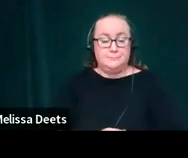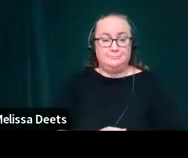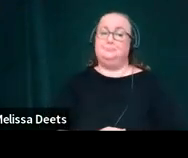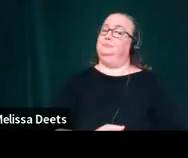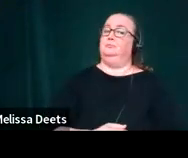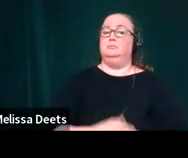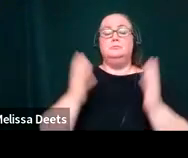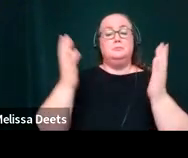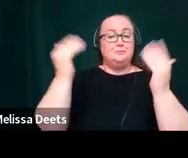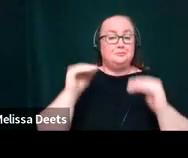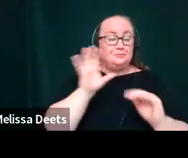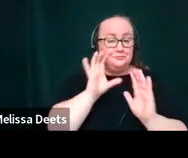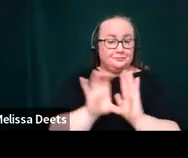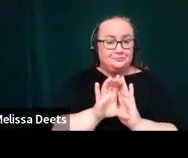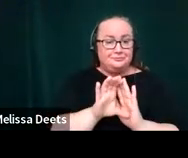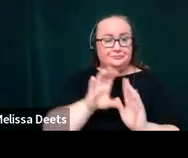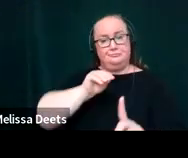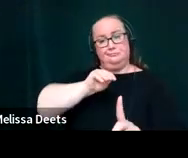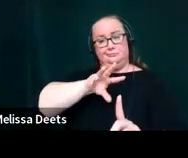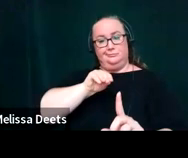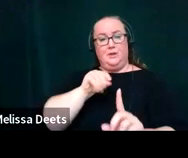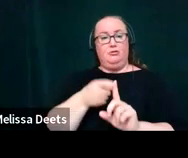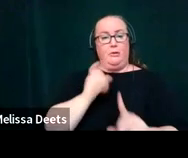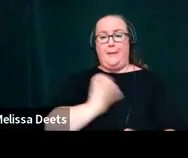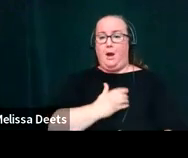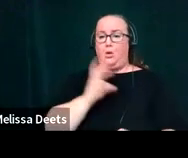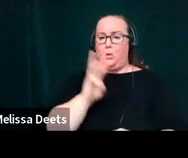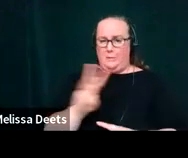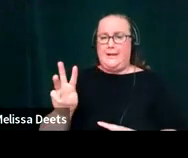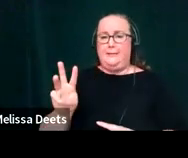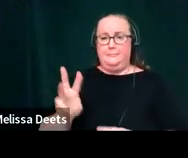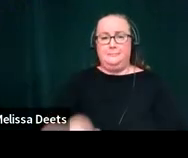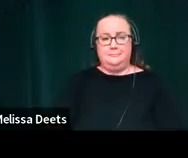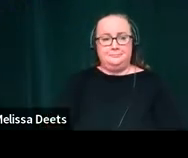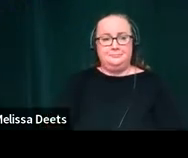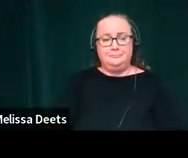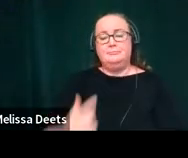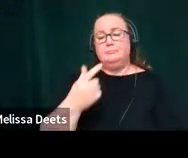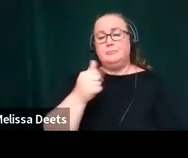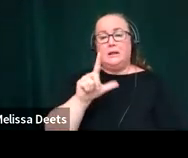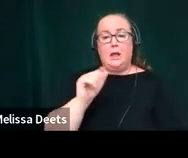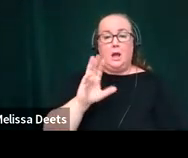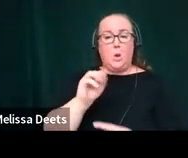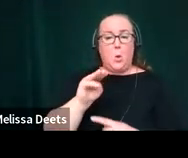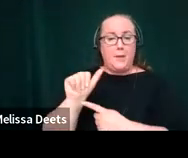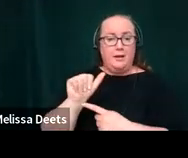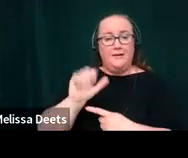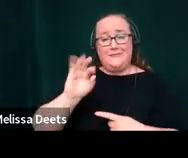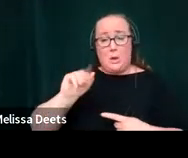This slide shows a screenshot from the Glaucoma Foundation's website. The Glaucoma Foundation's website,